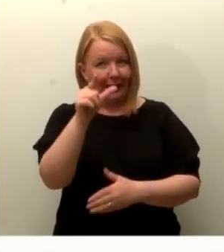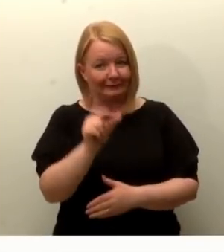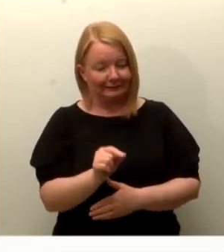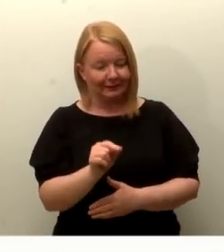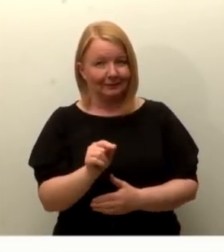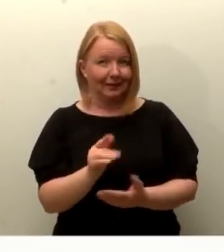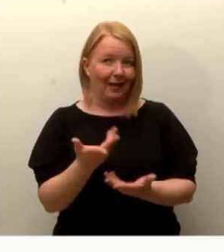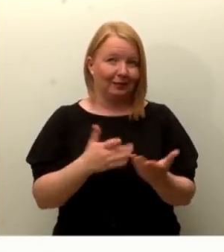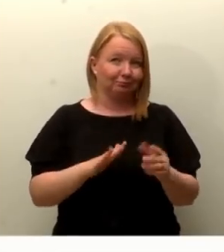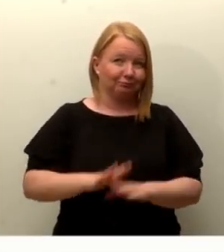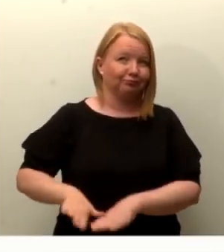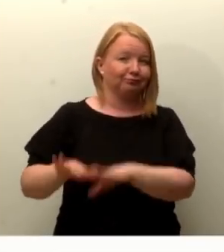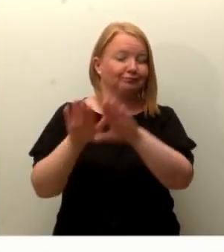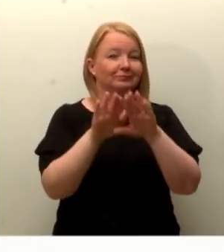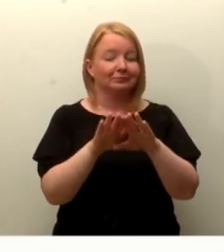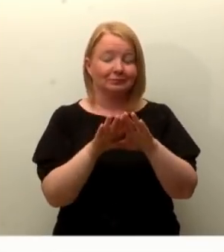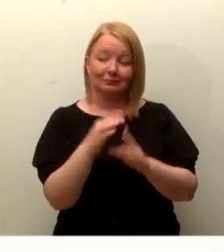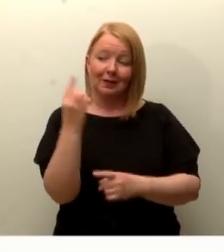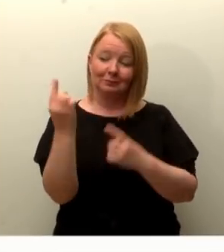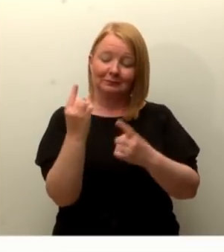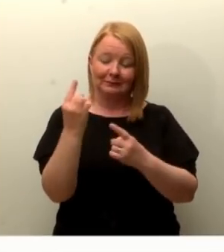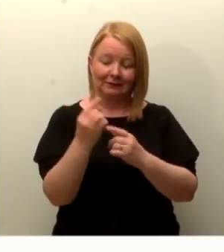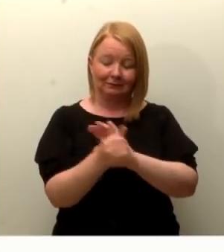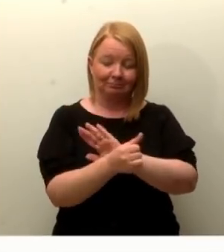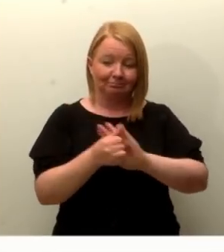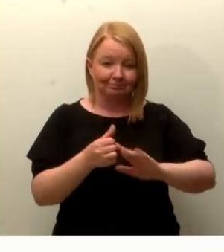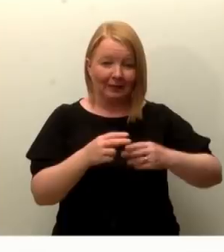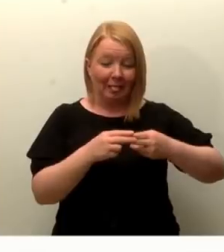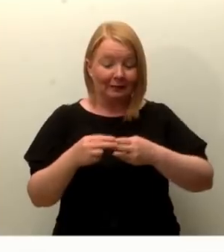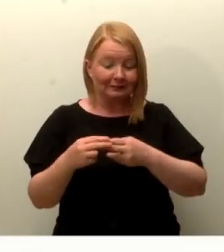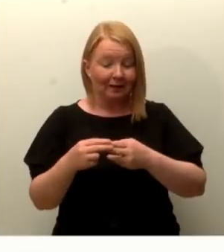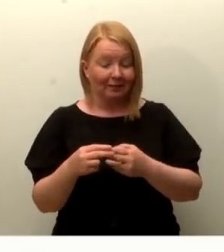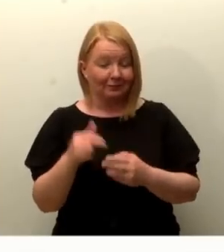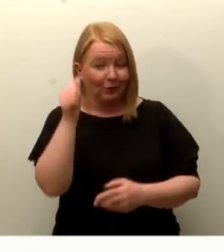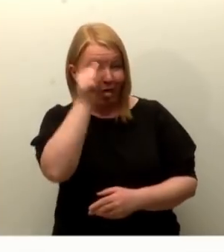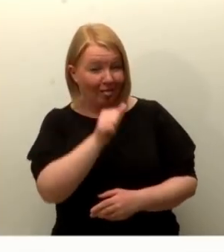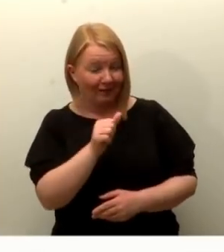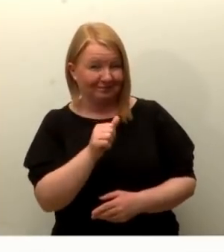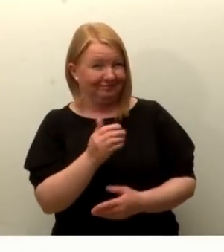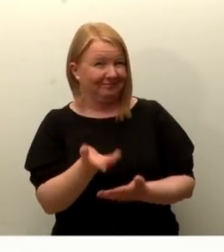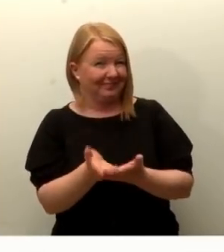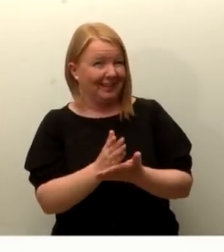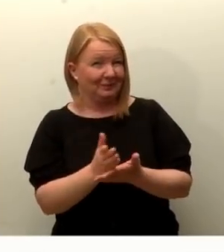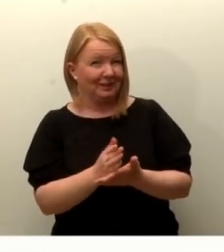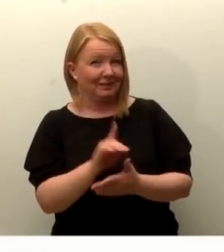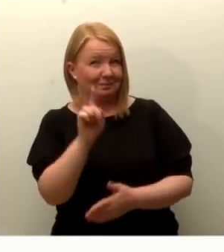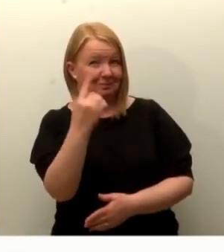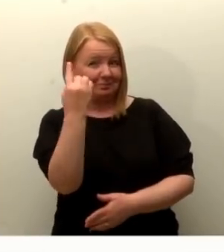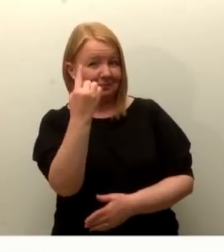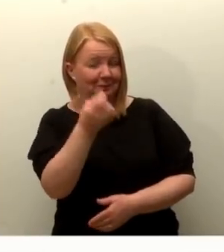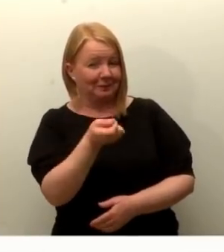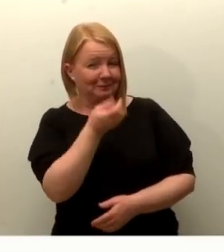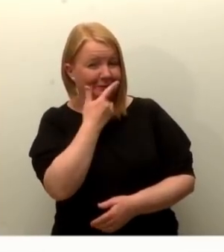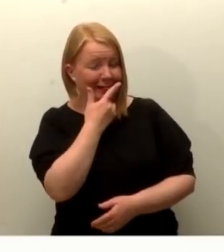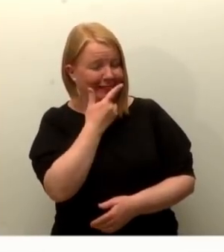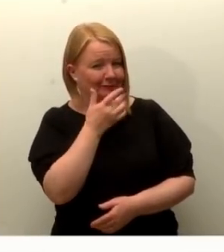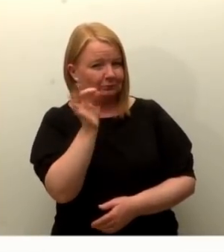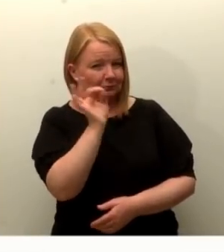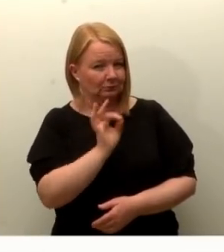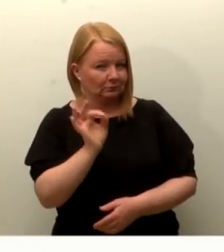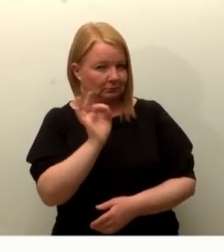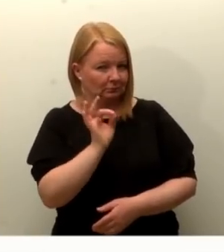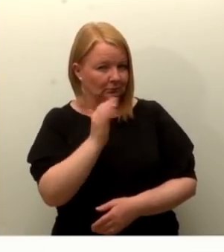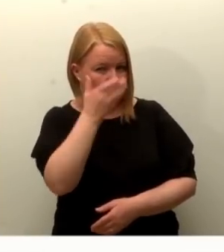as a great leader and respected scholar? I doubt it. Otherwise, the smile would have disappeared from his face there and